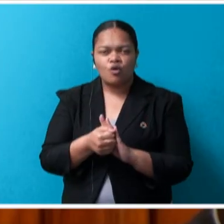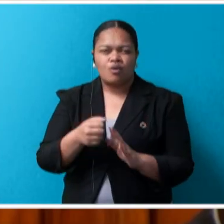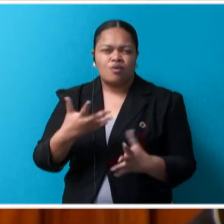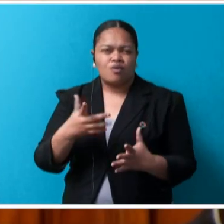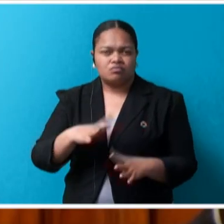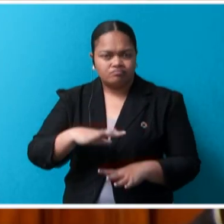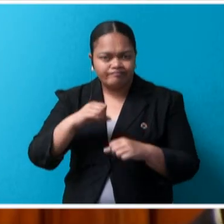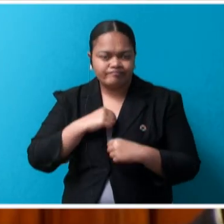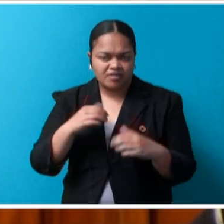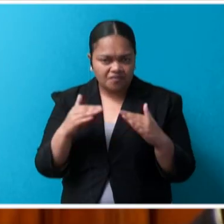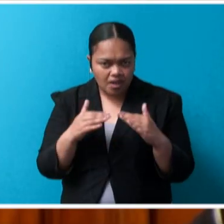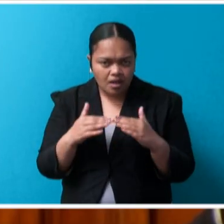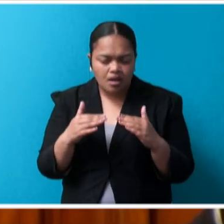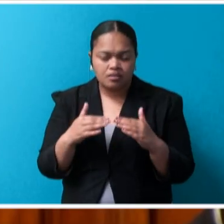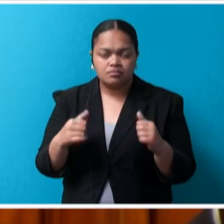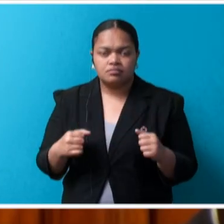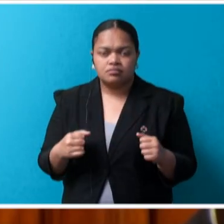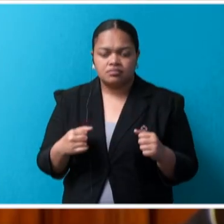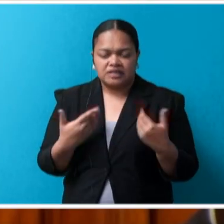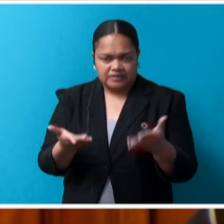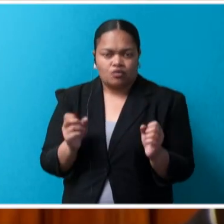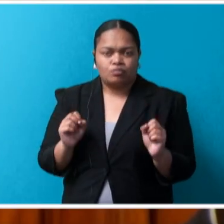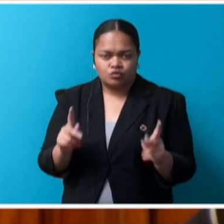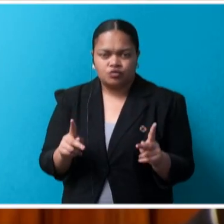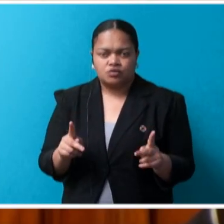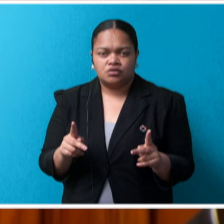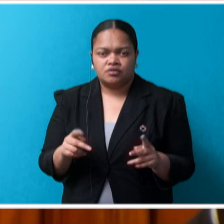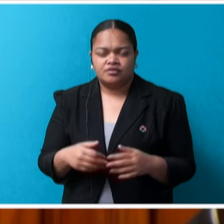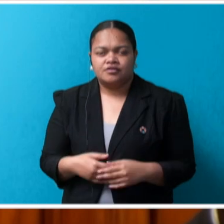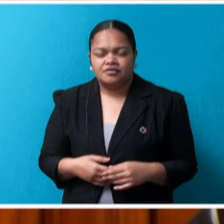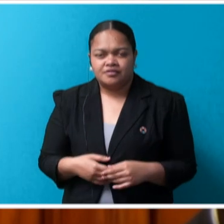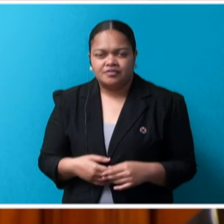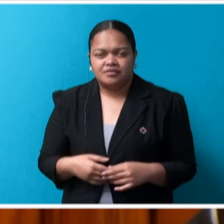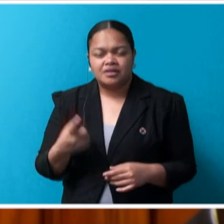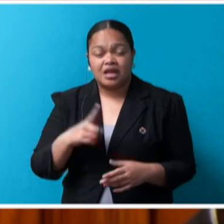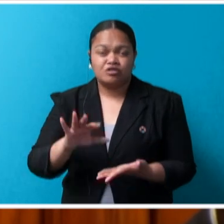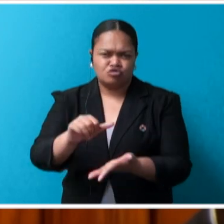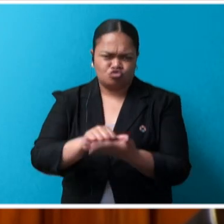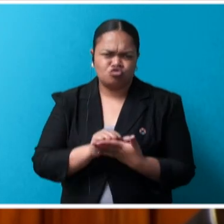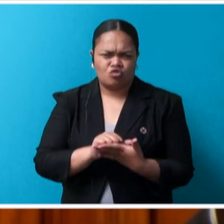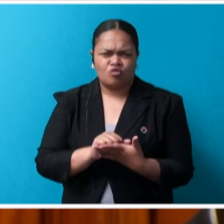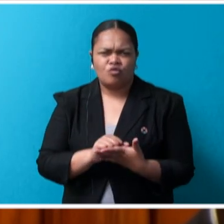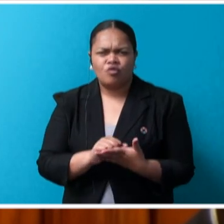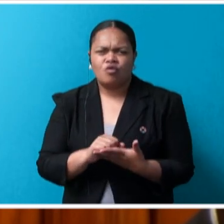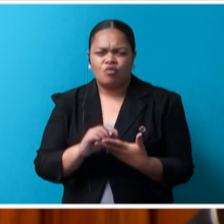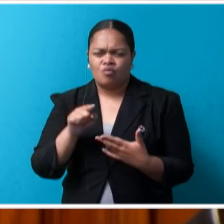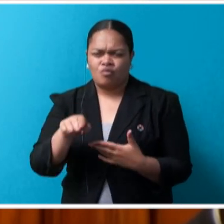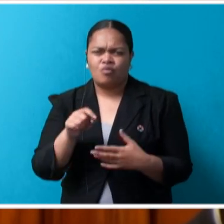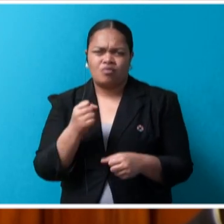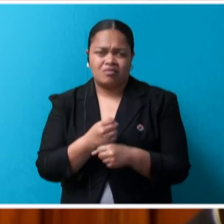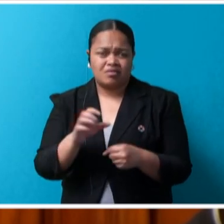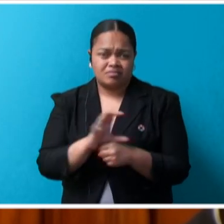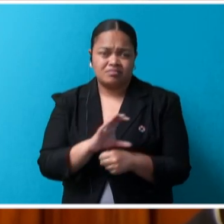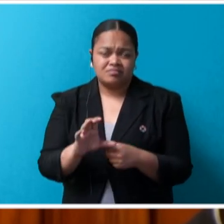fairness, to restore opportunity, and above all, restore the original spirit of cooperation that enables Fiji's dairy